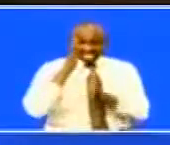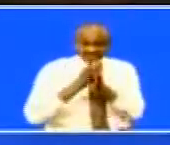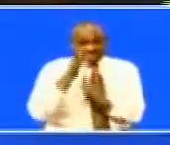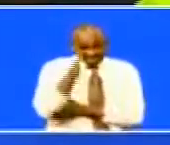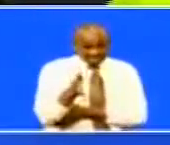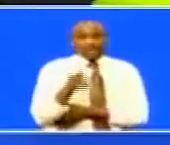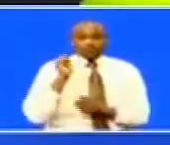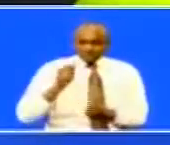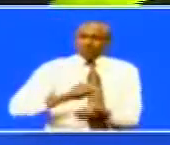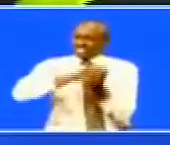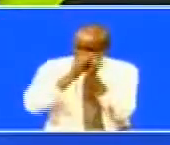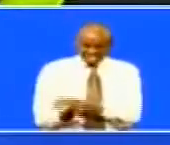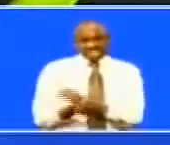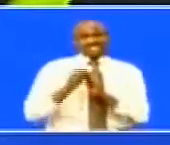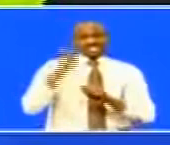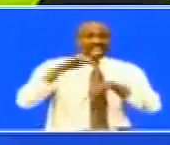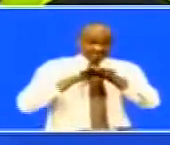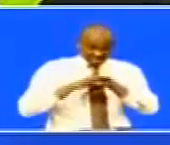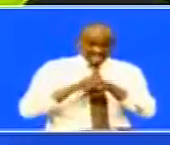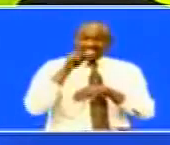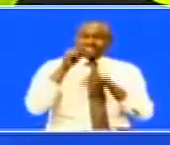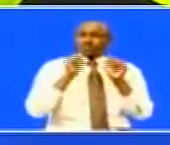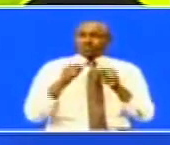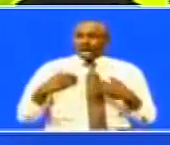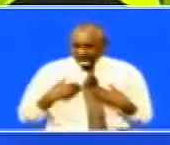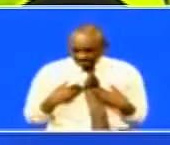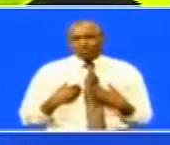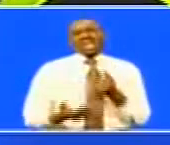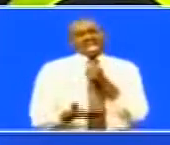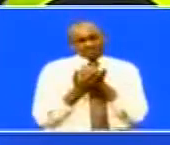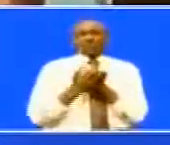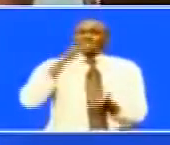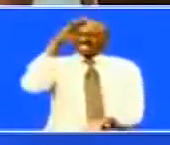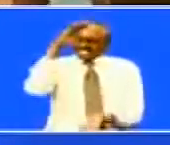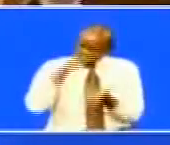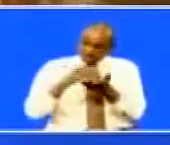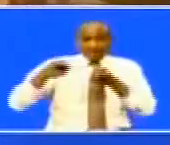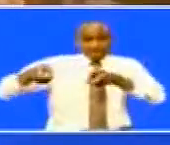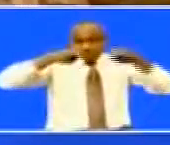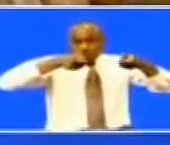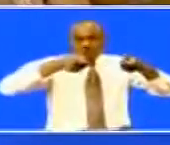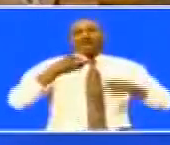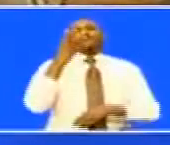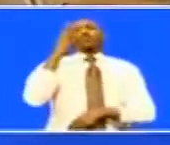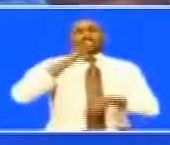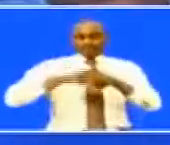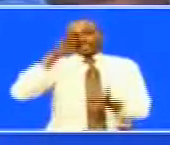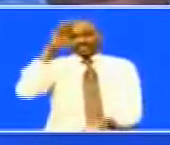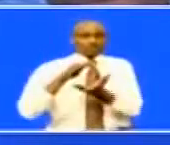game changer for the region, as it is estimated to cut transportation costs of cargo by nearly